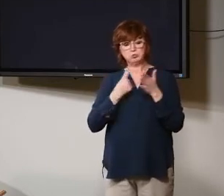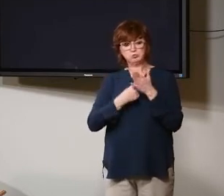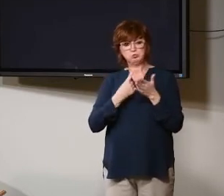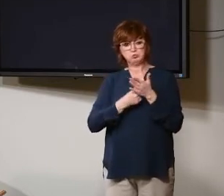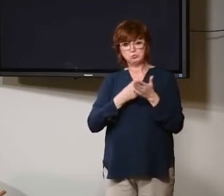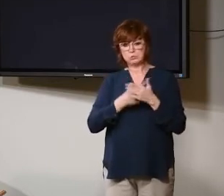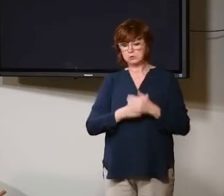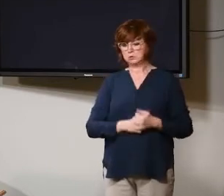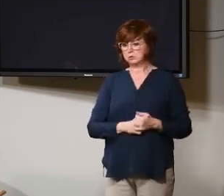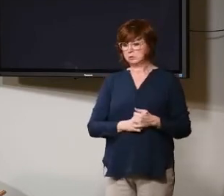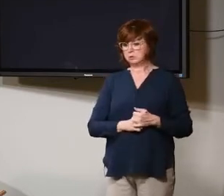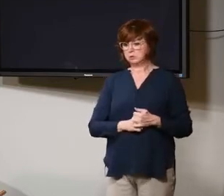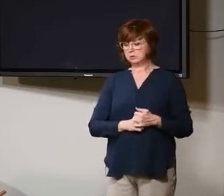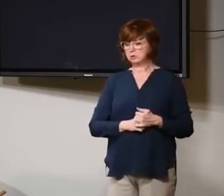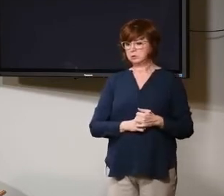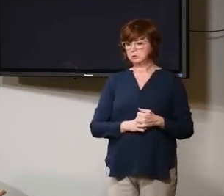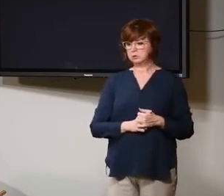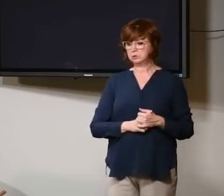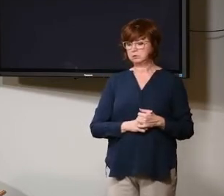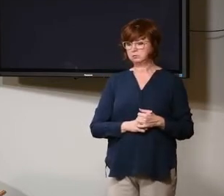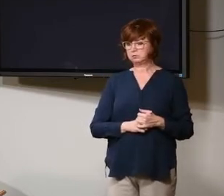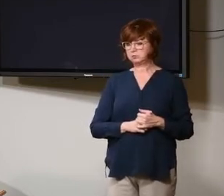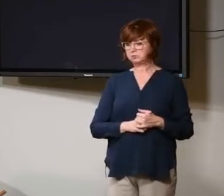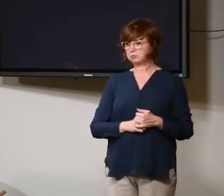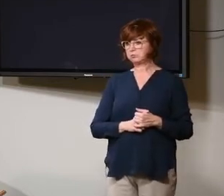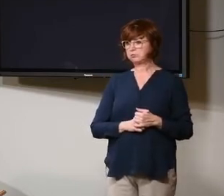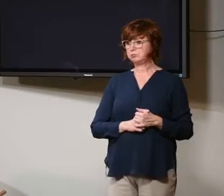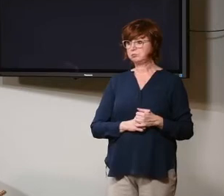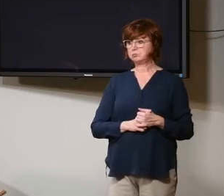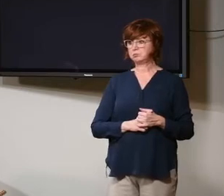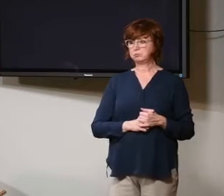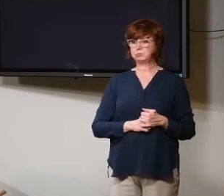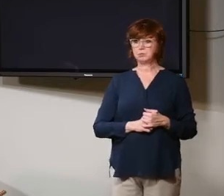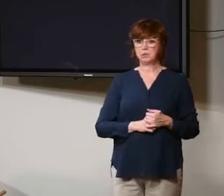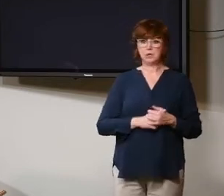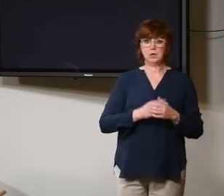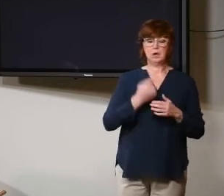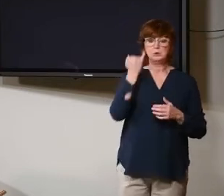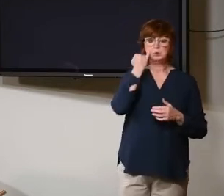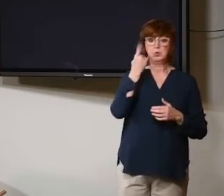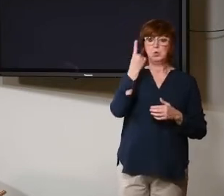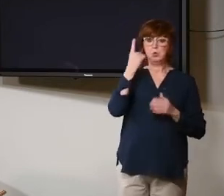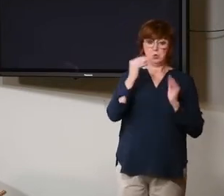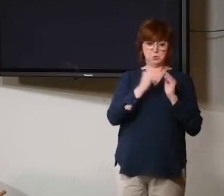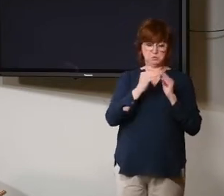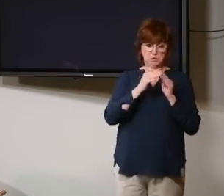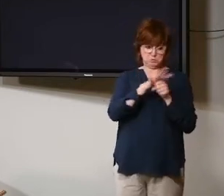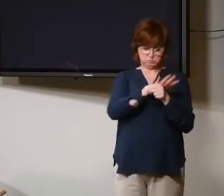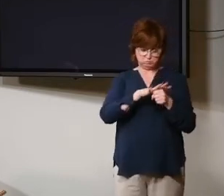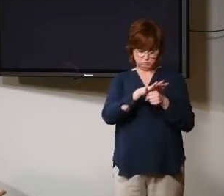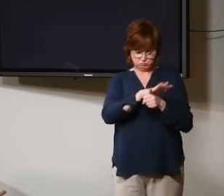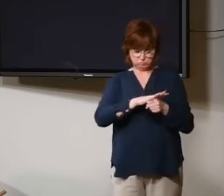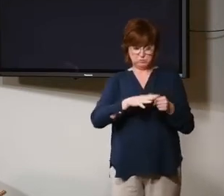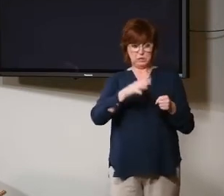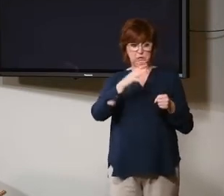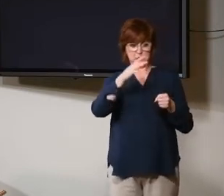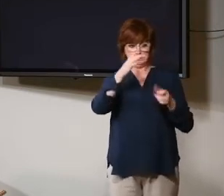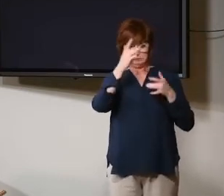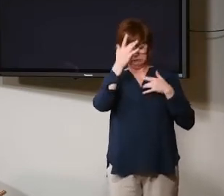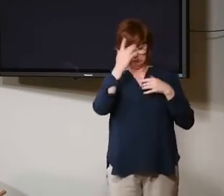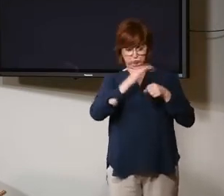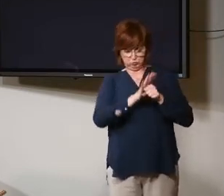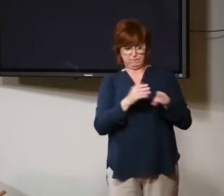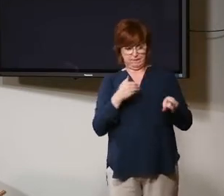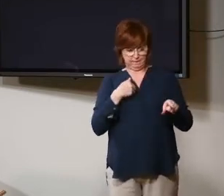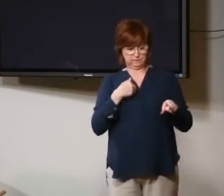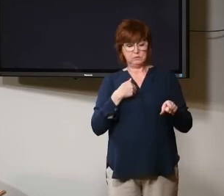The region, people living in that region likely should know that there has been a regional outbreak, in particular, if you're working in that region or living